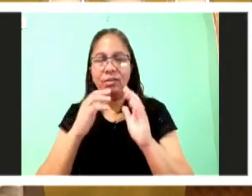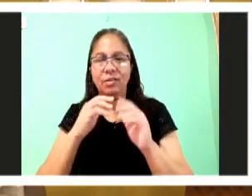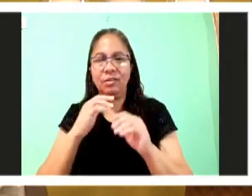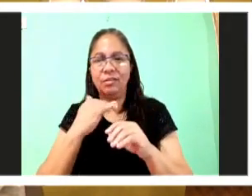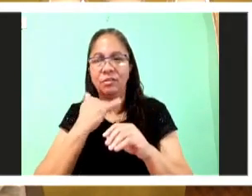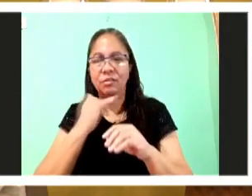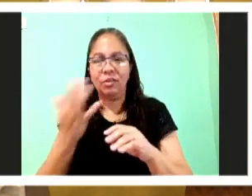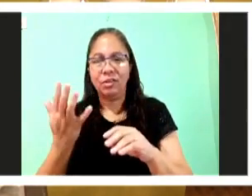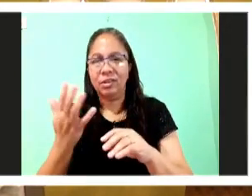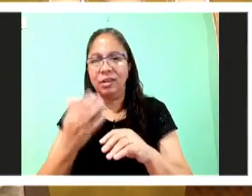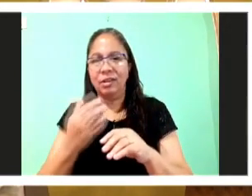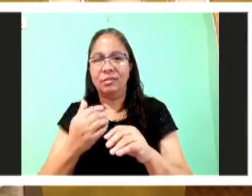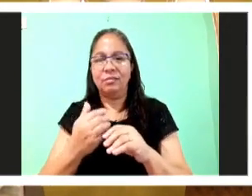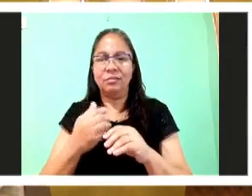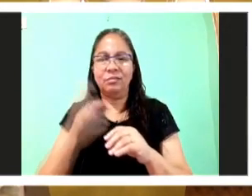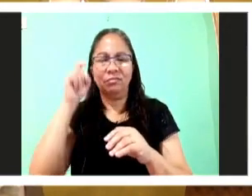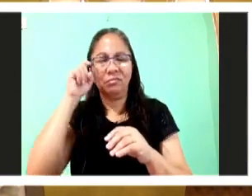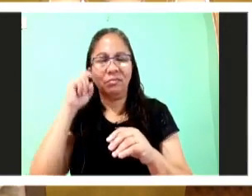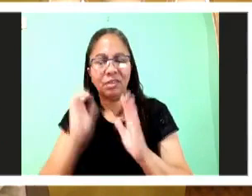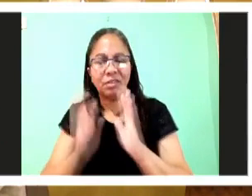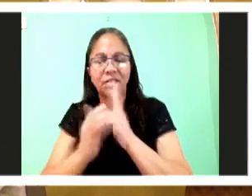turning concupiscence into virtue,